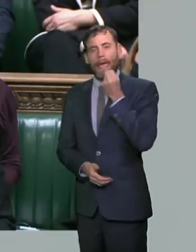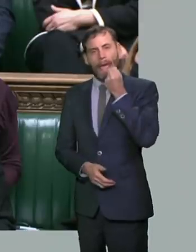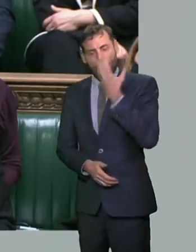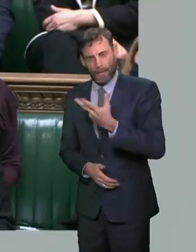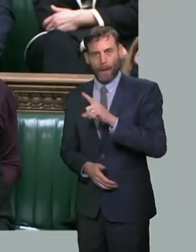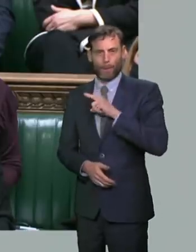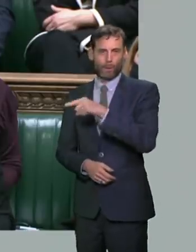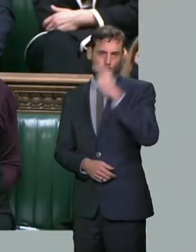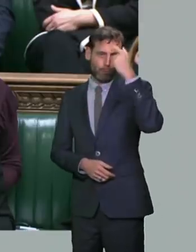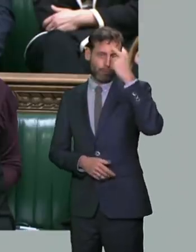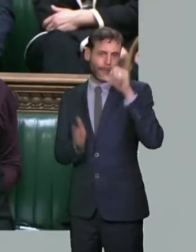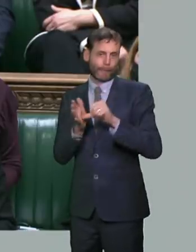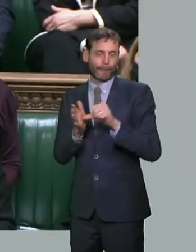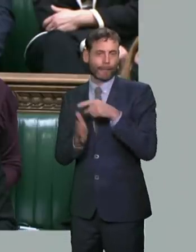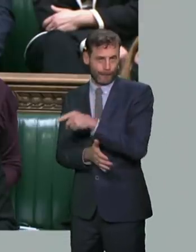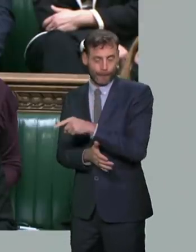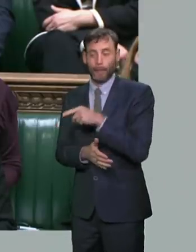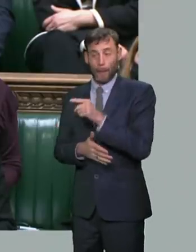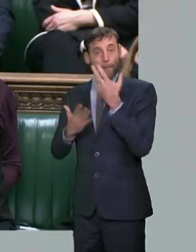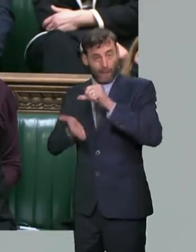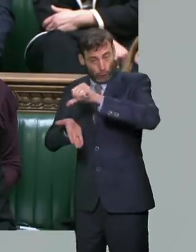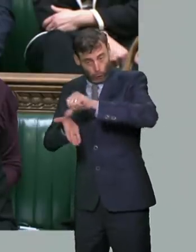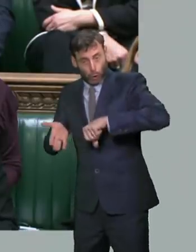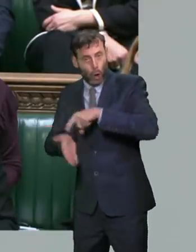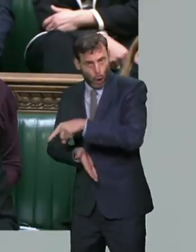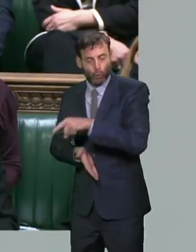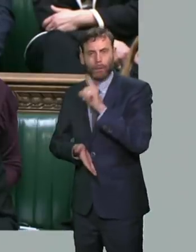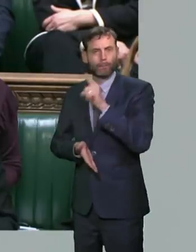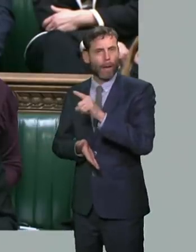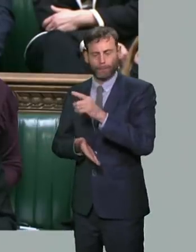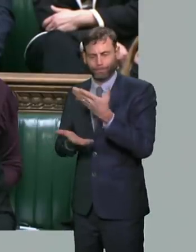had surgery now, but it's a struggle every day to get him to stay in school.